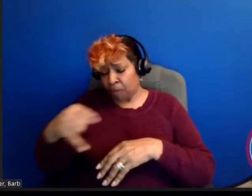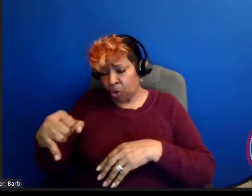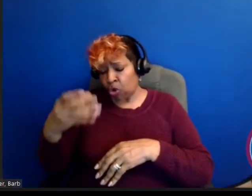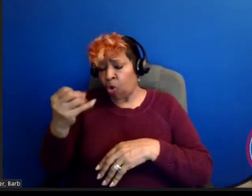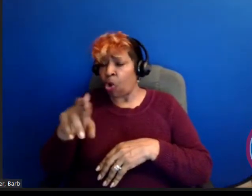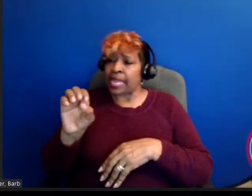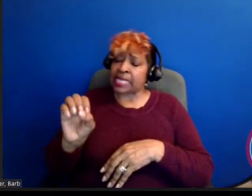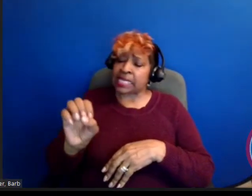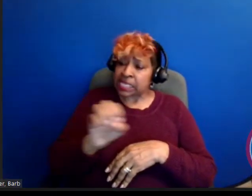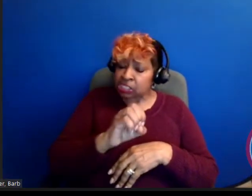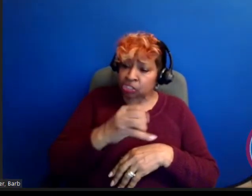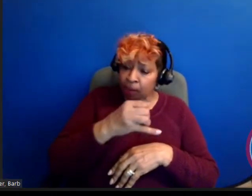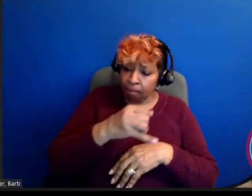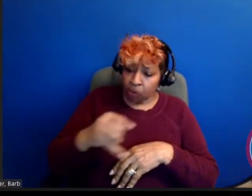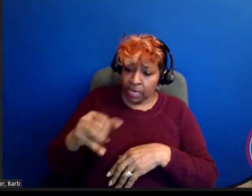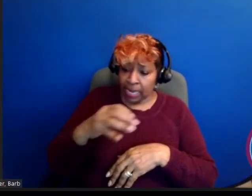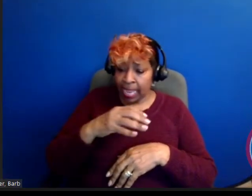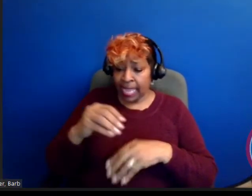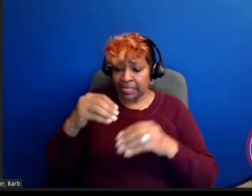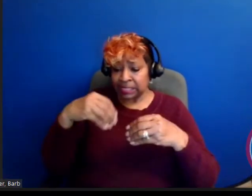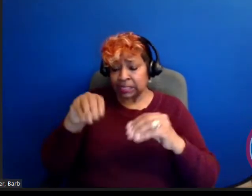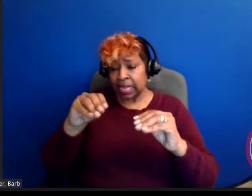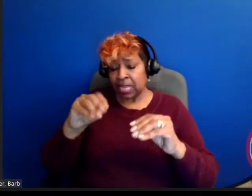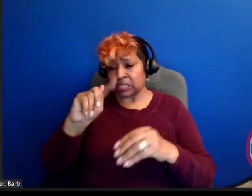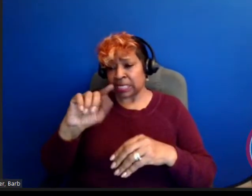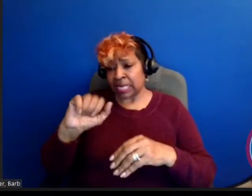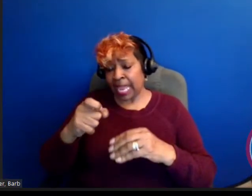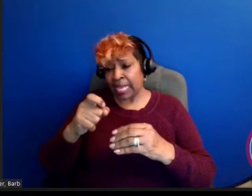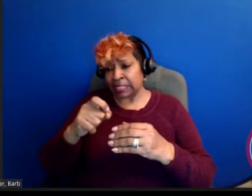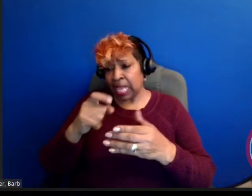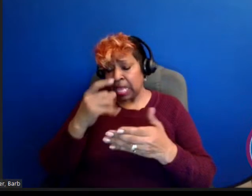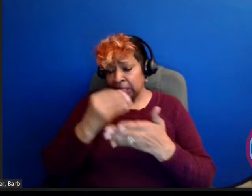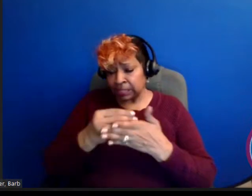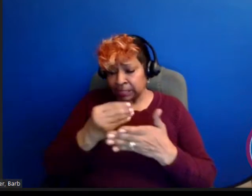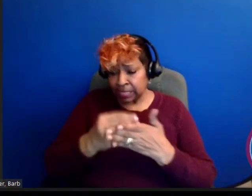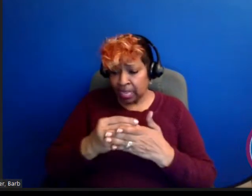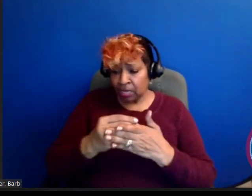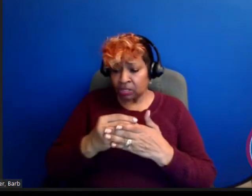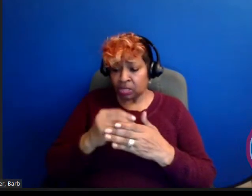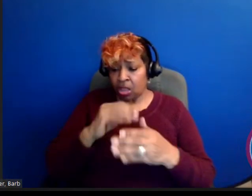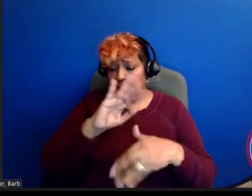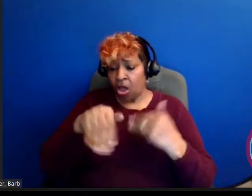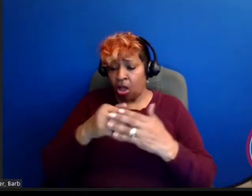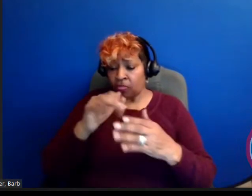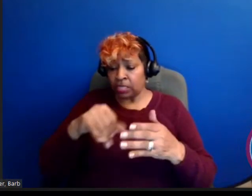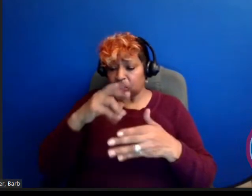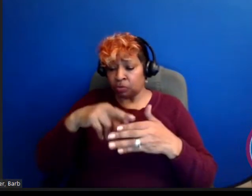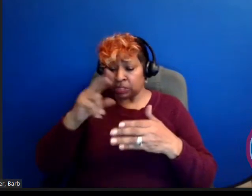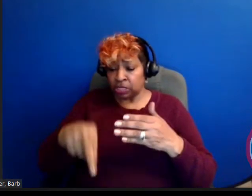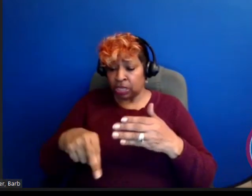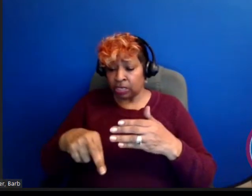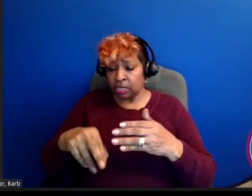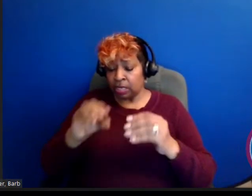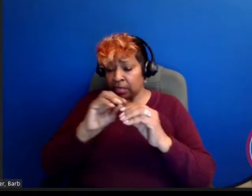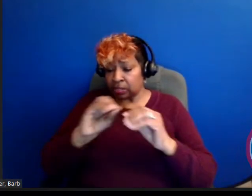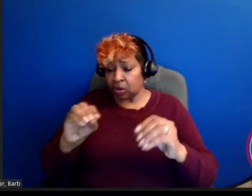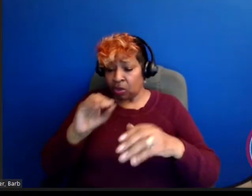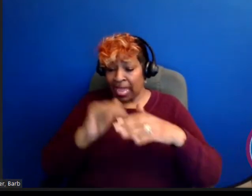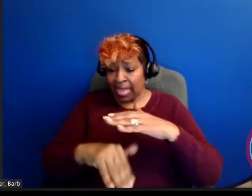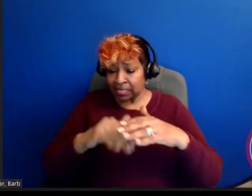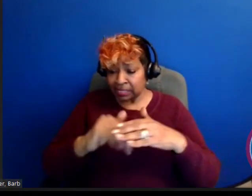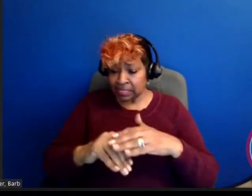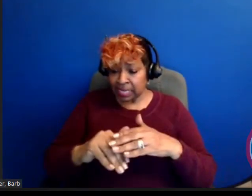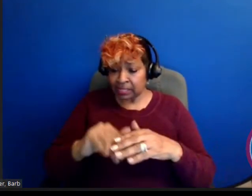border, and sales tax dollars, all of that is a result of lack of access from my experience. Is there any discussions framed around